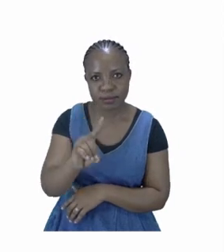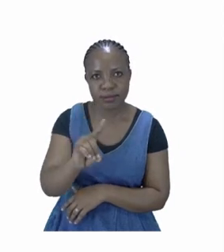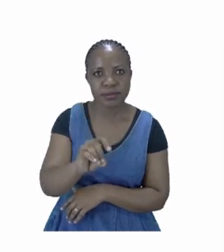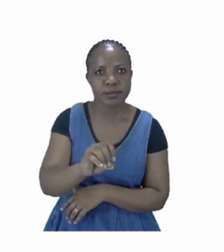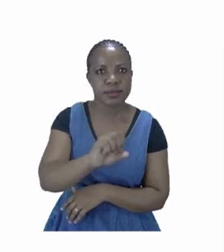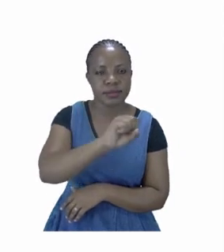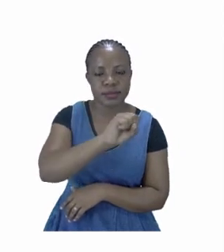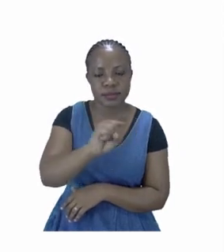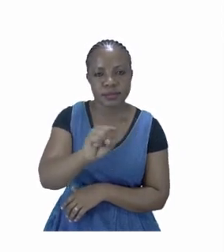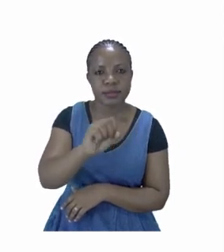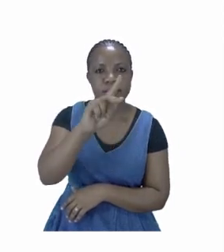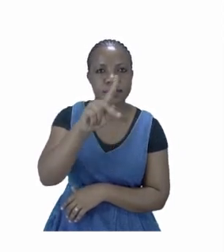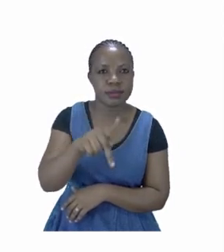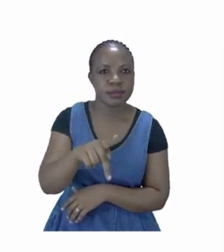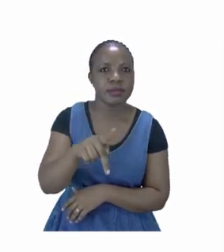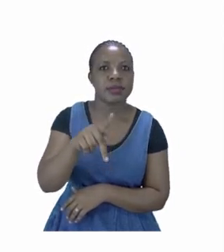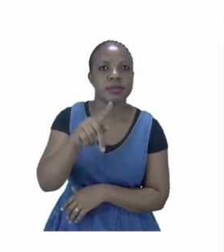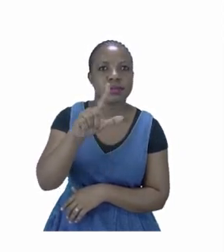splendid.